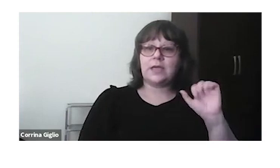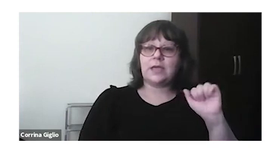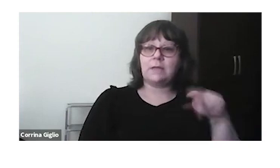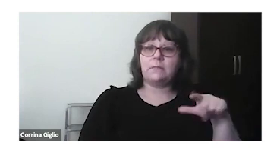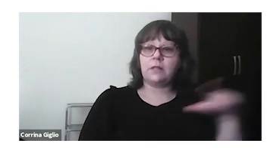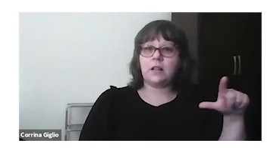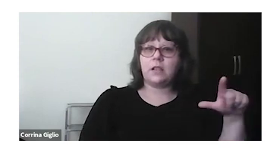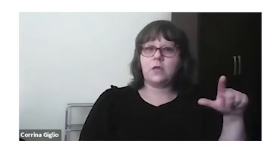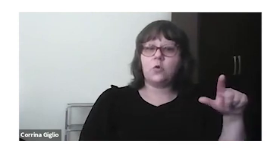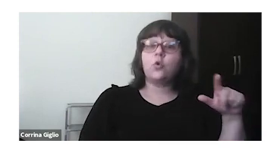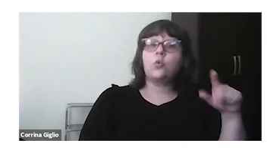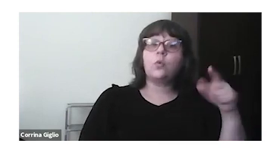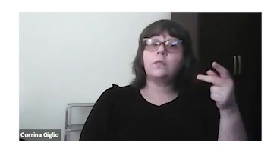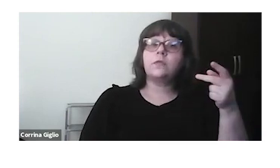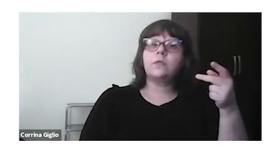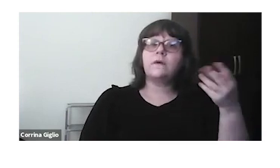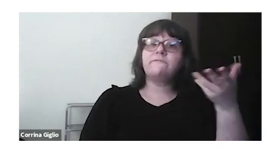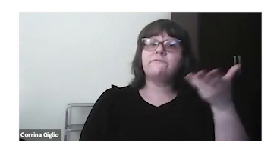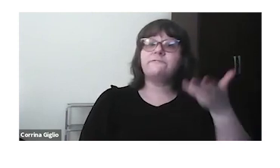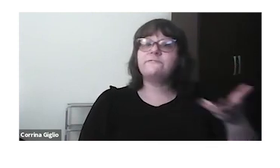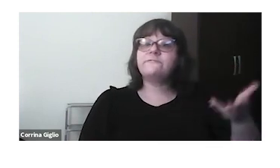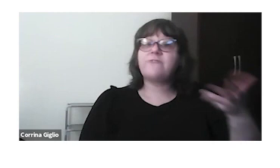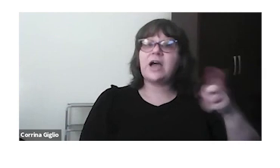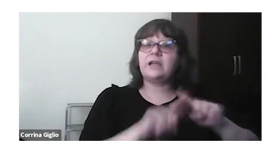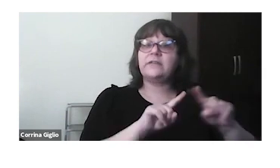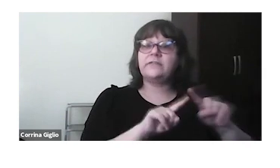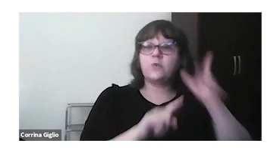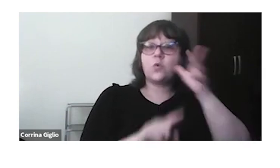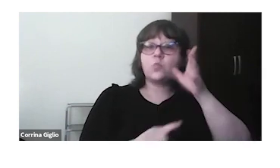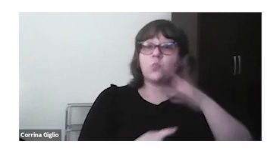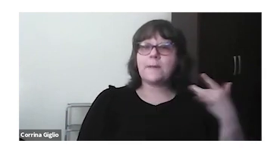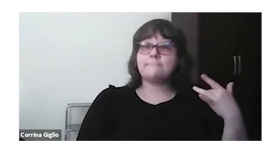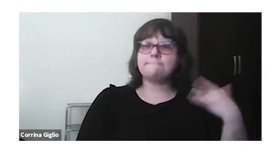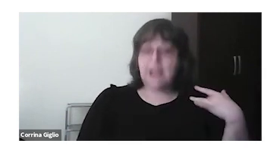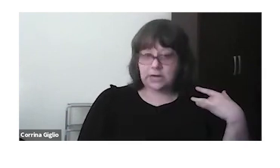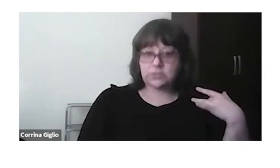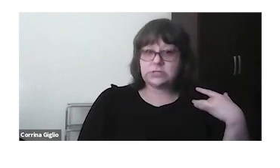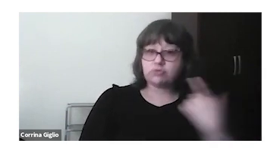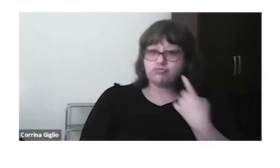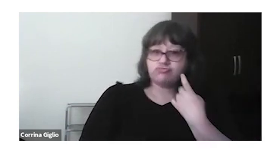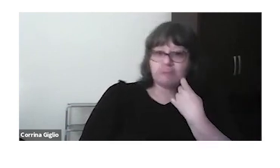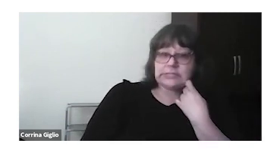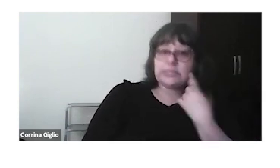this is her alongside, you know, other supermodels. And most recently,